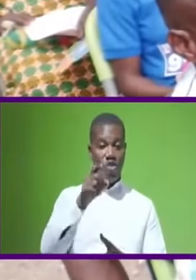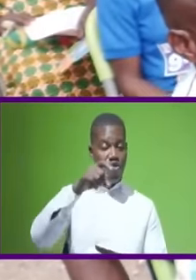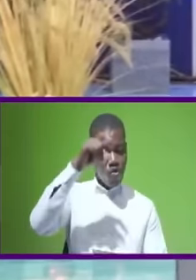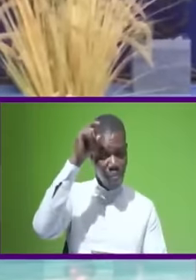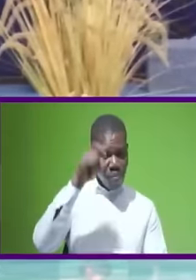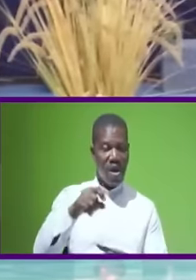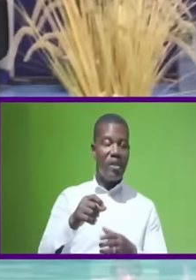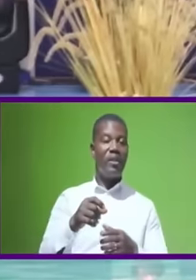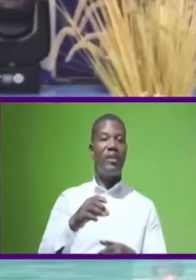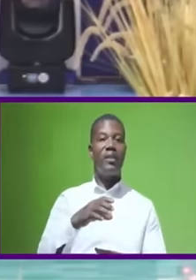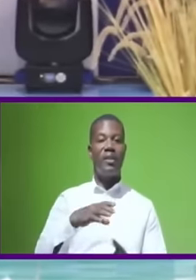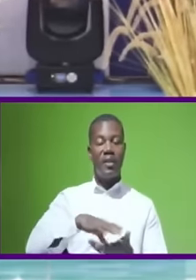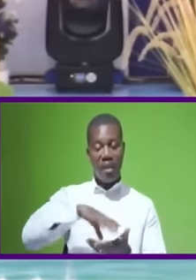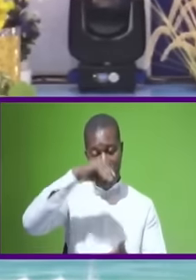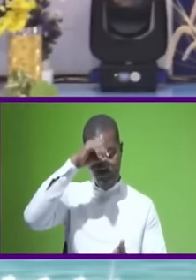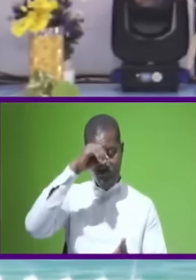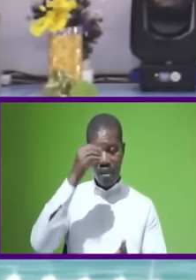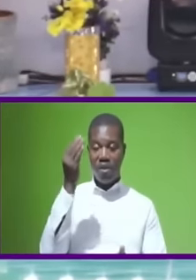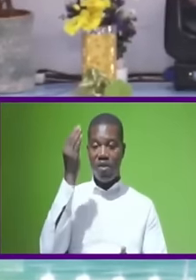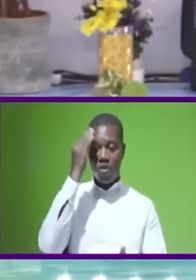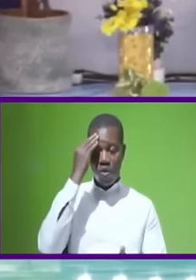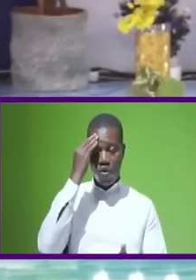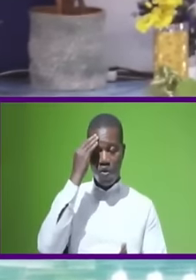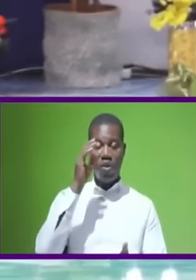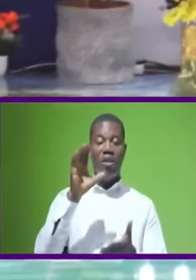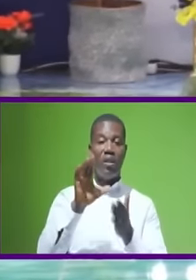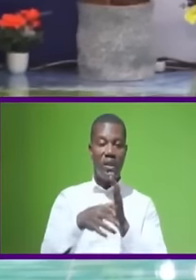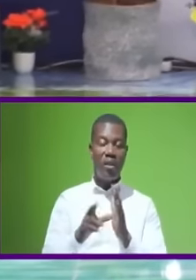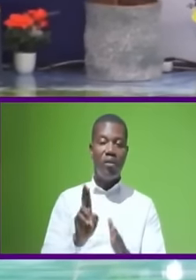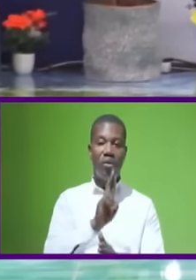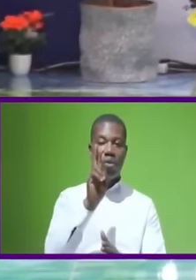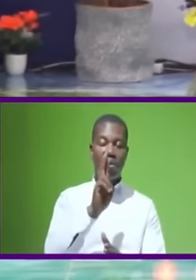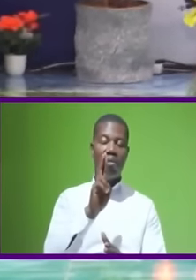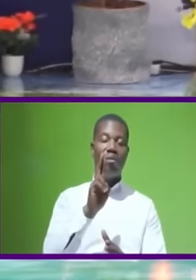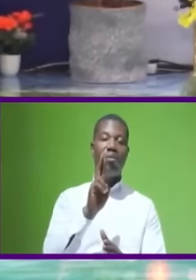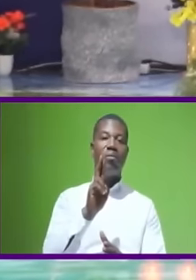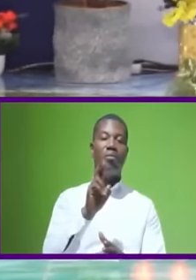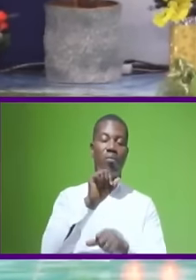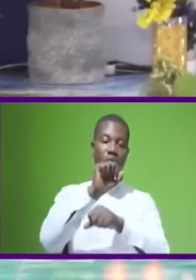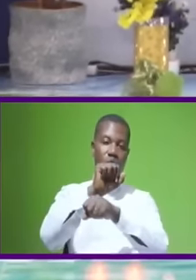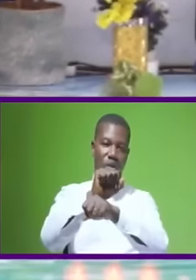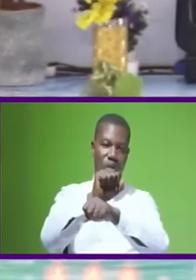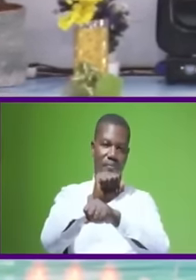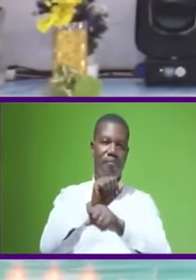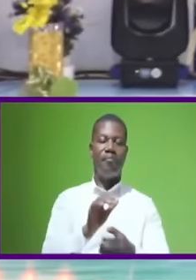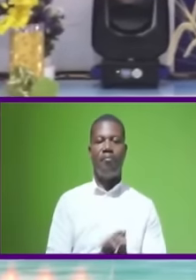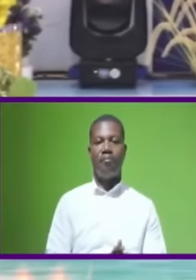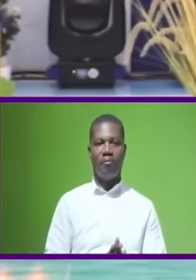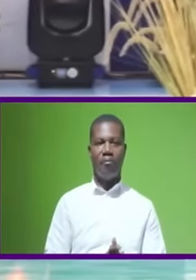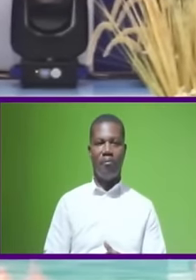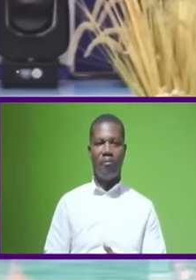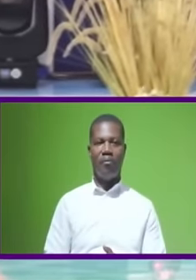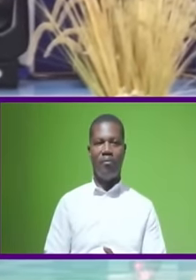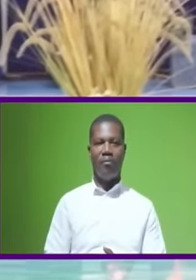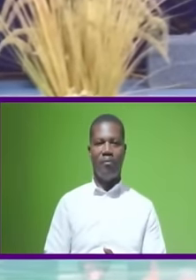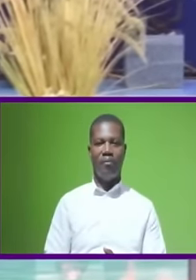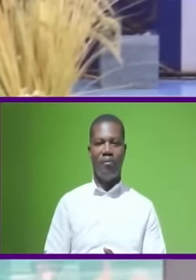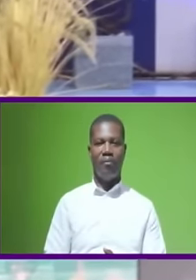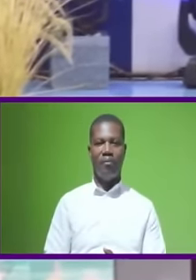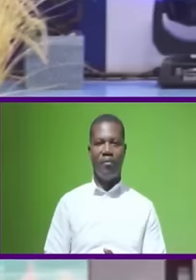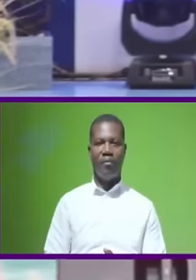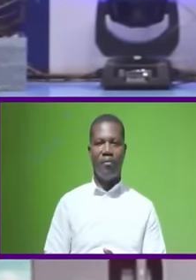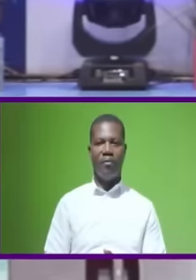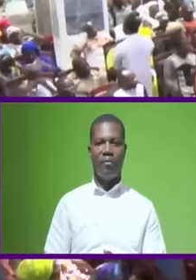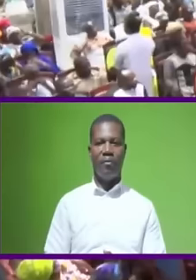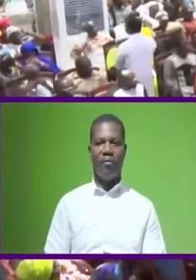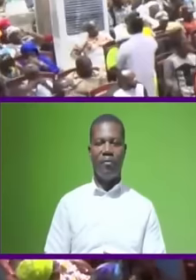me share now so to me the yebiribi, which you ought to learn and then be able to